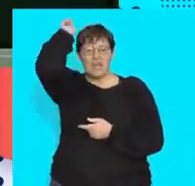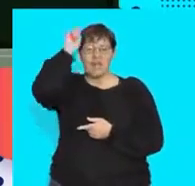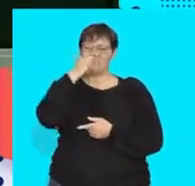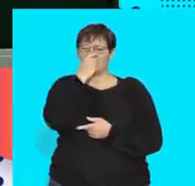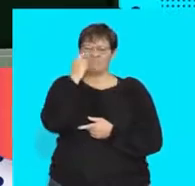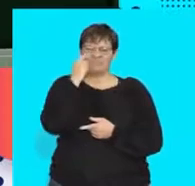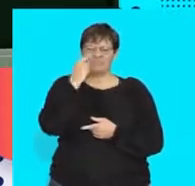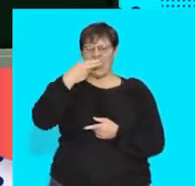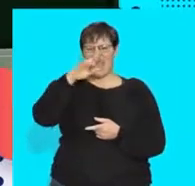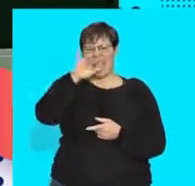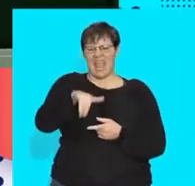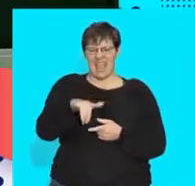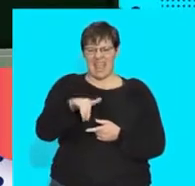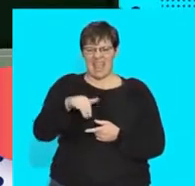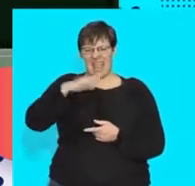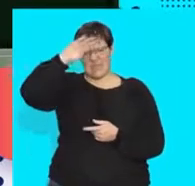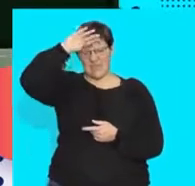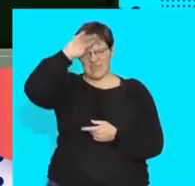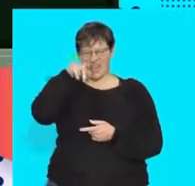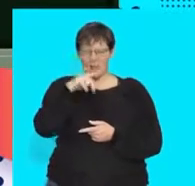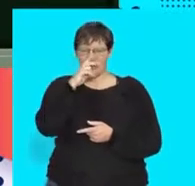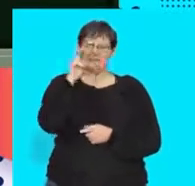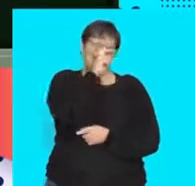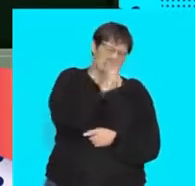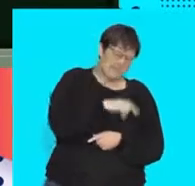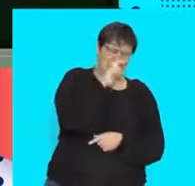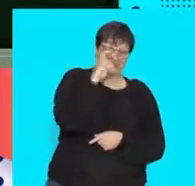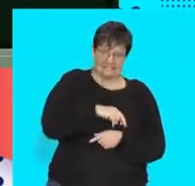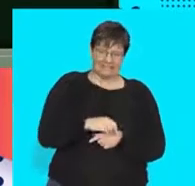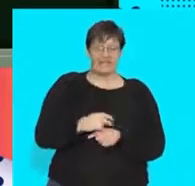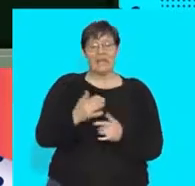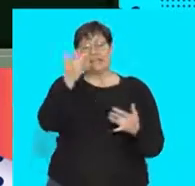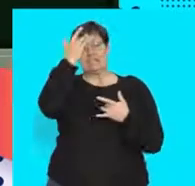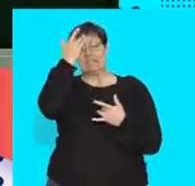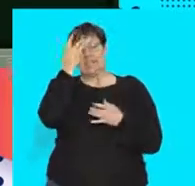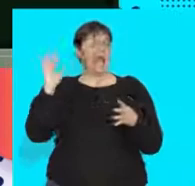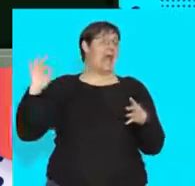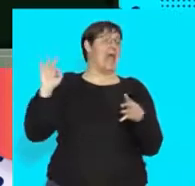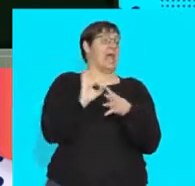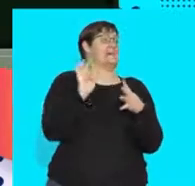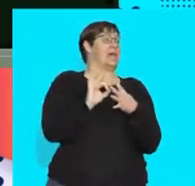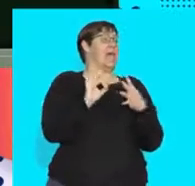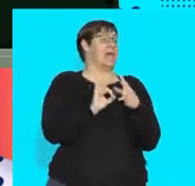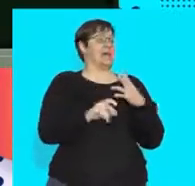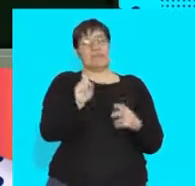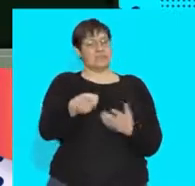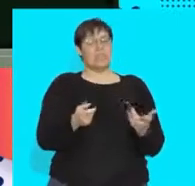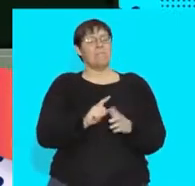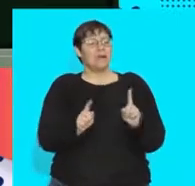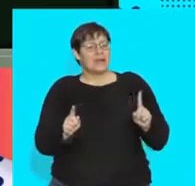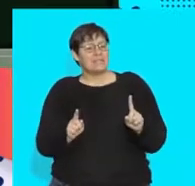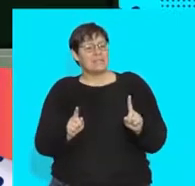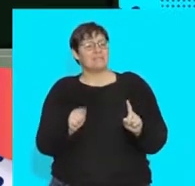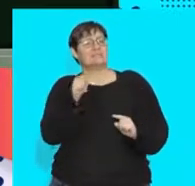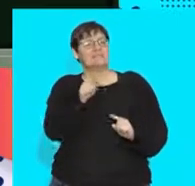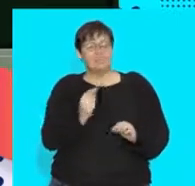So remember, when it comes to the diseases, right, you don't have to look at exactly what the disease is. You're looking at how is it going